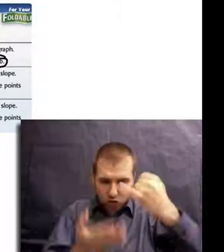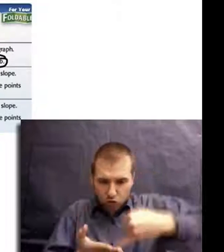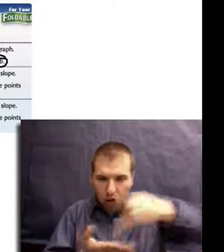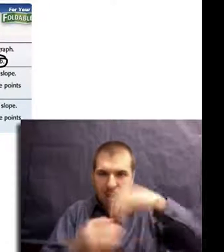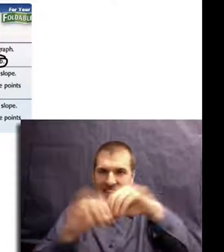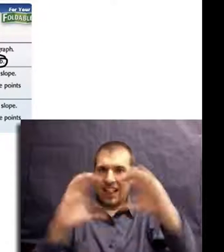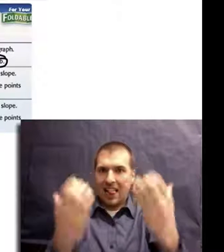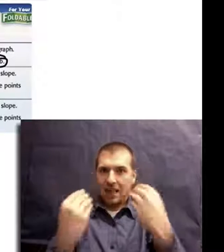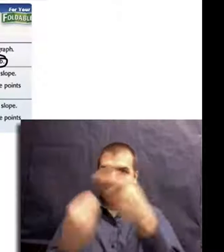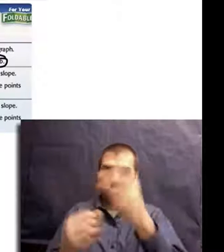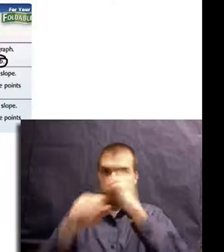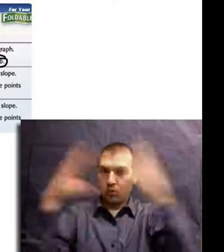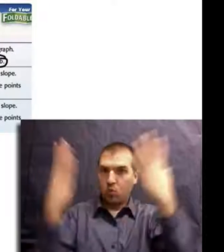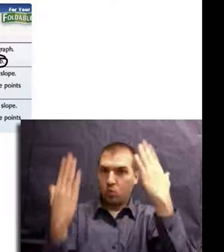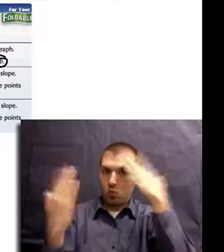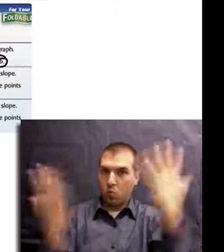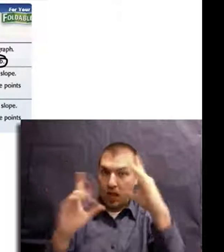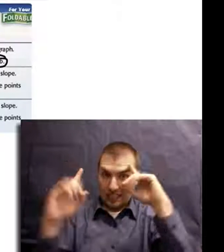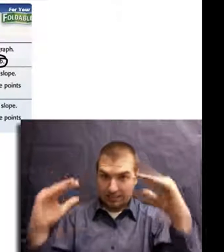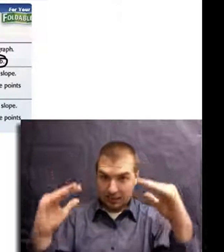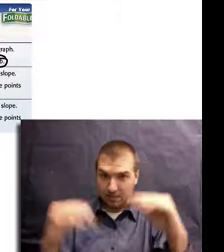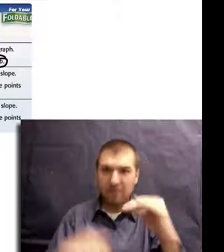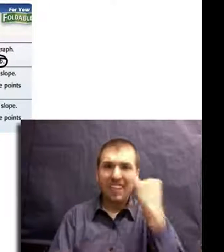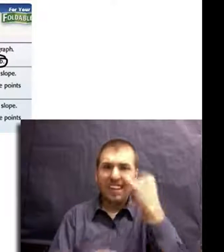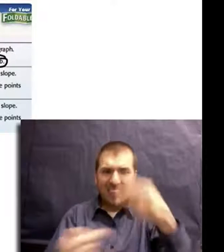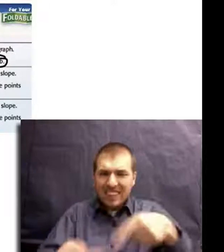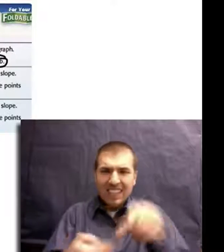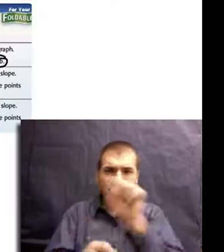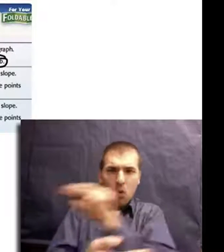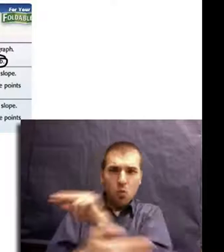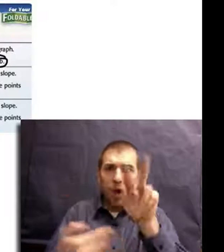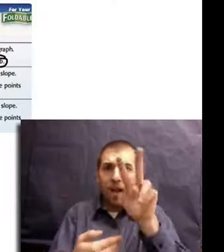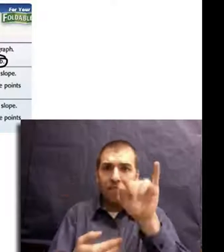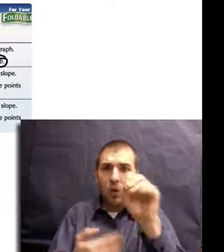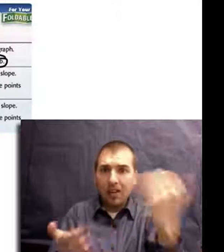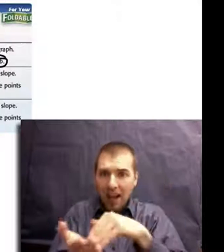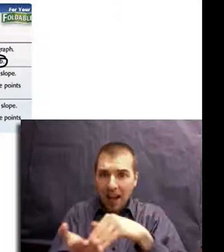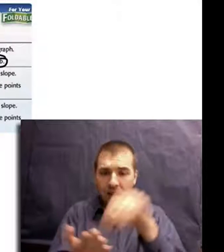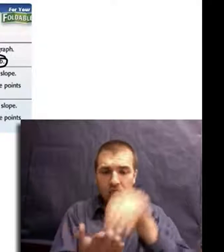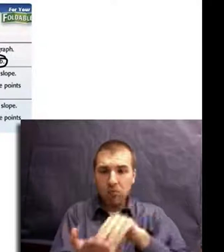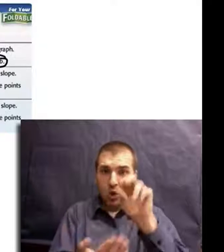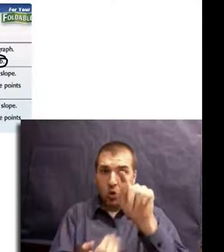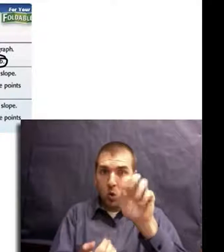y. You'll have to practice figuring out those during class of how.